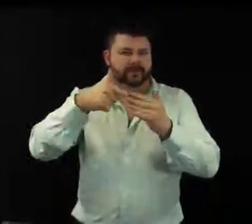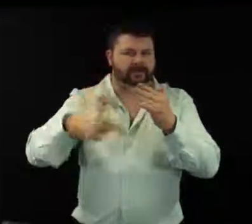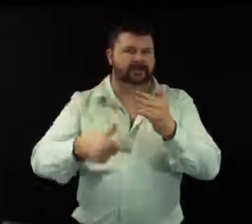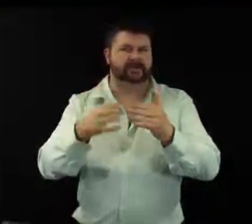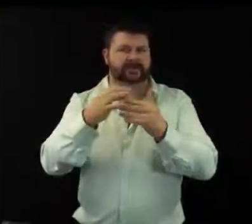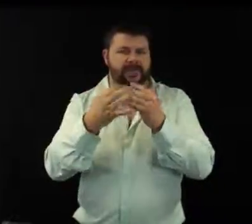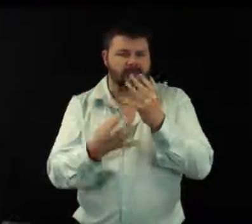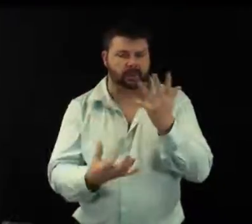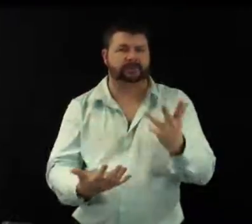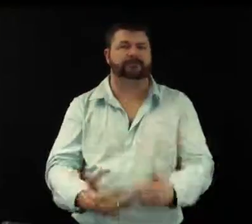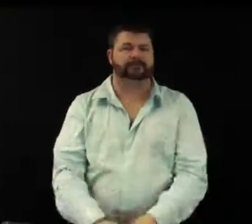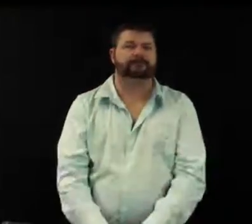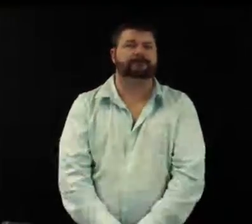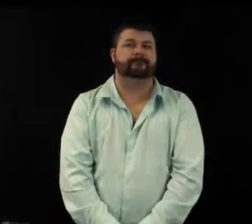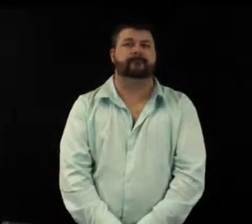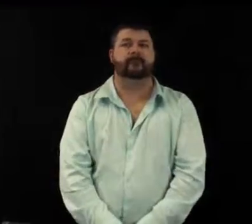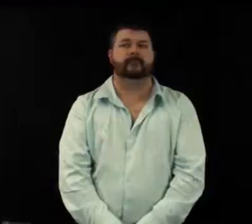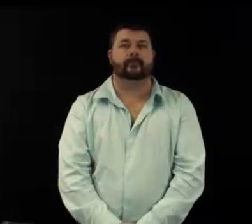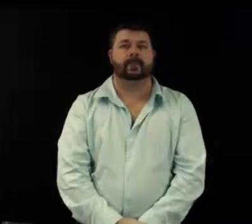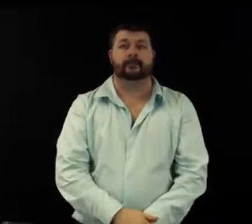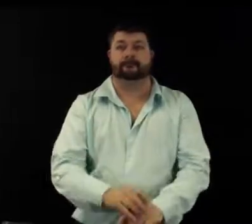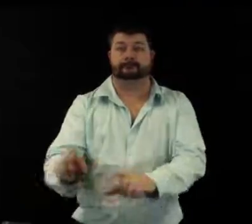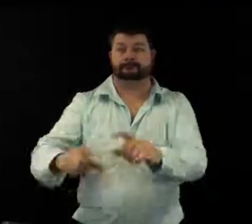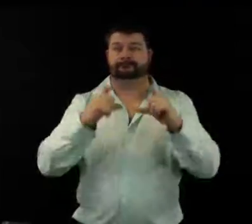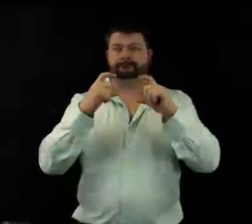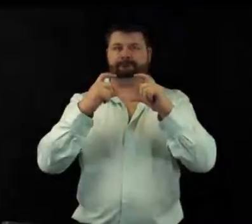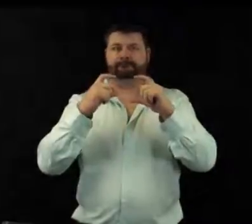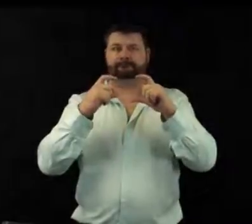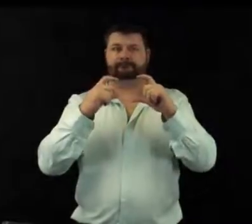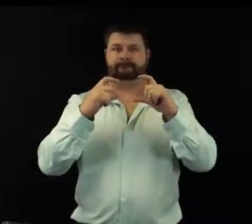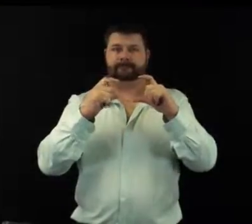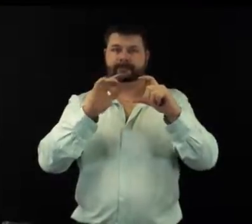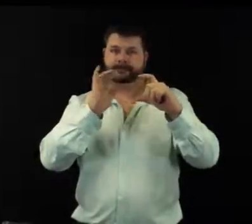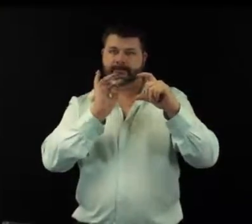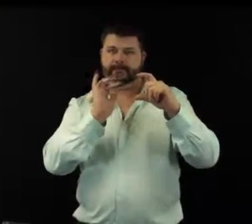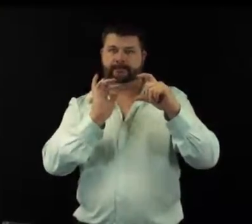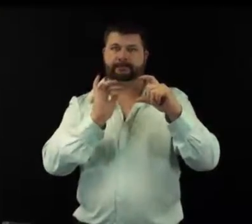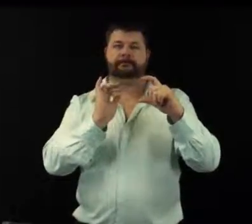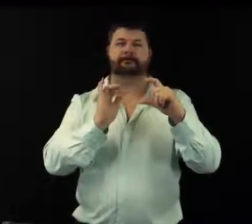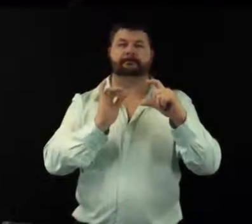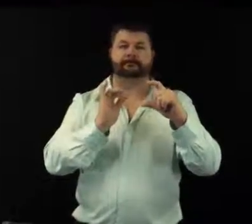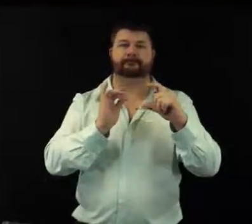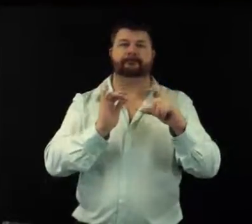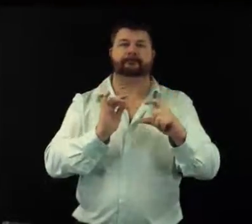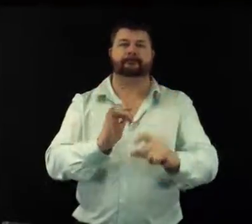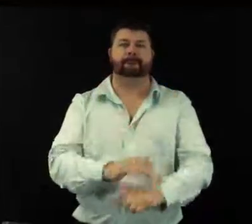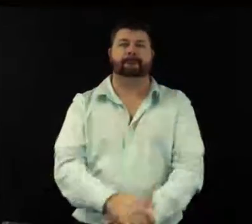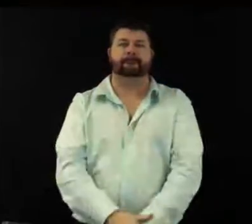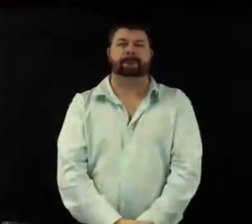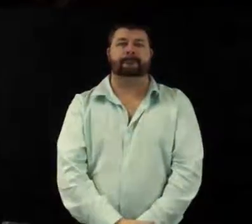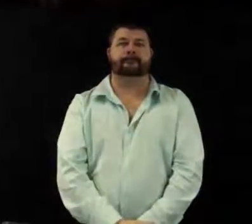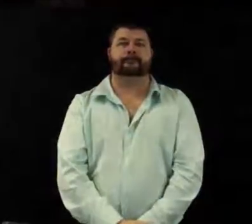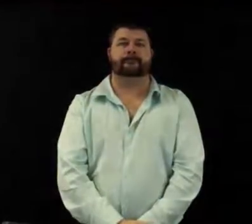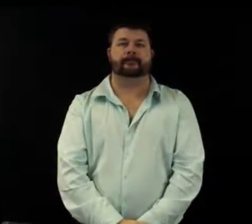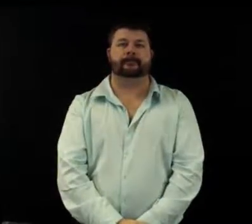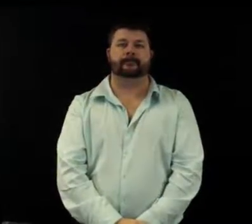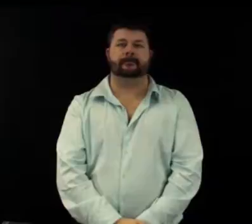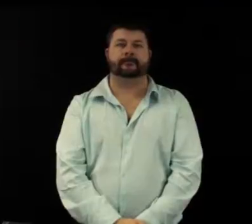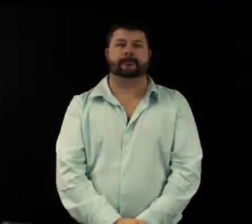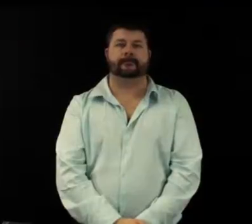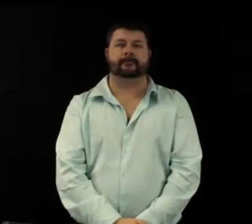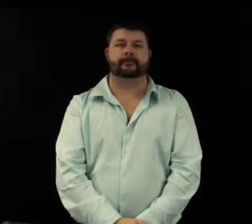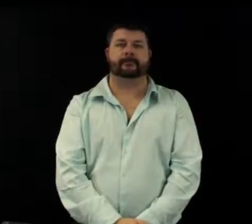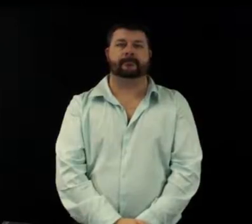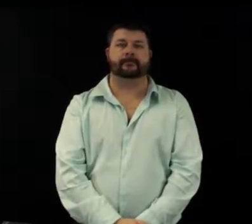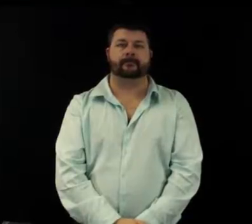looks right, tap on the Done button. You'll see your event now listed in your calendar. To edit any of the details, simply tap